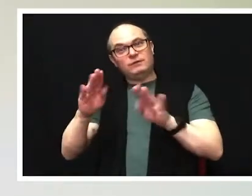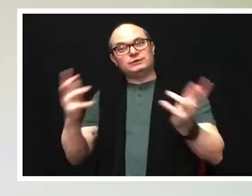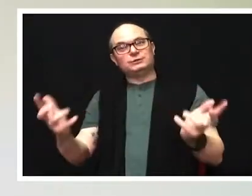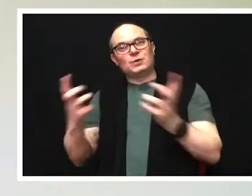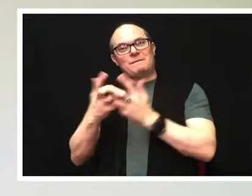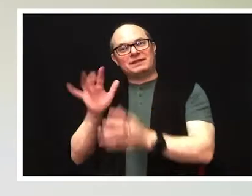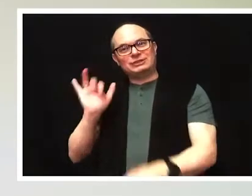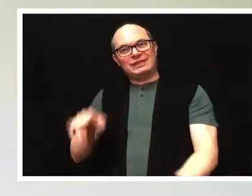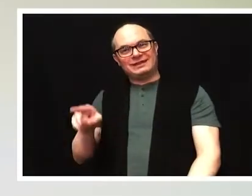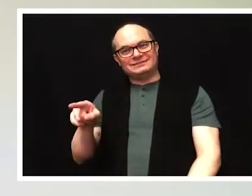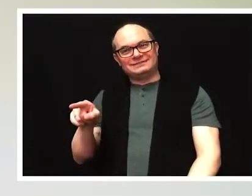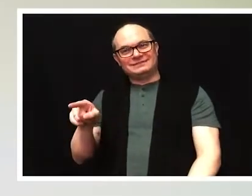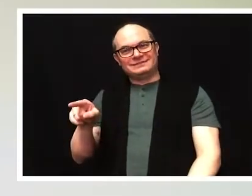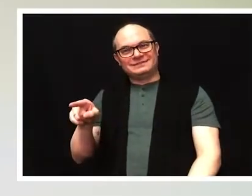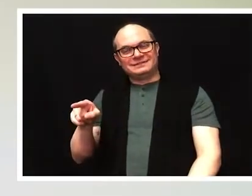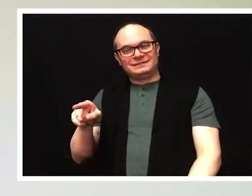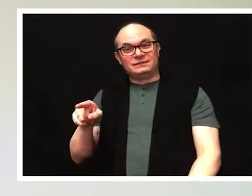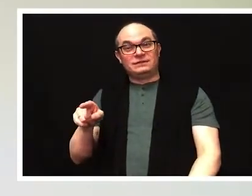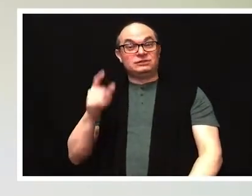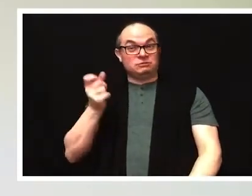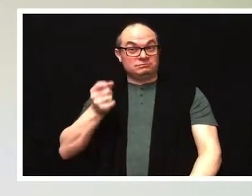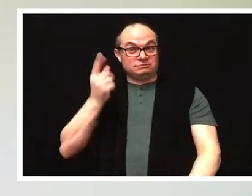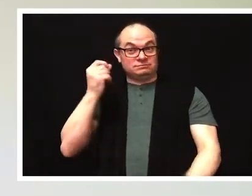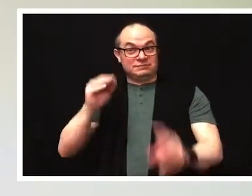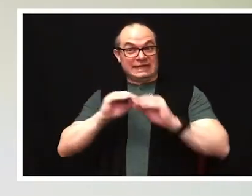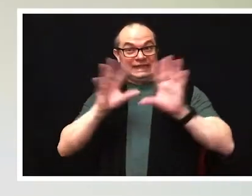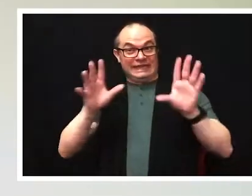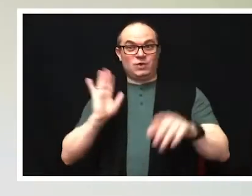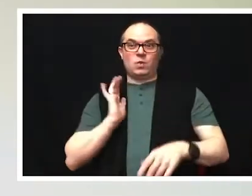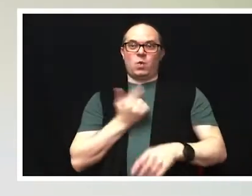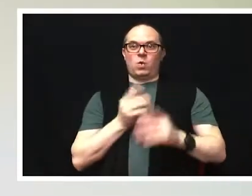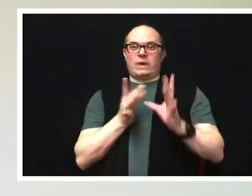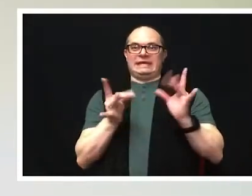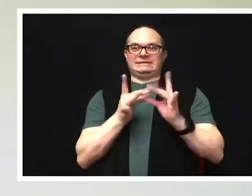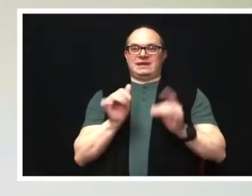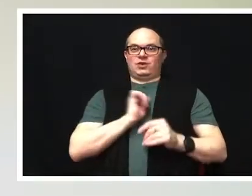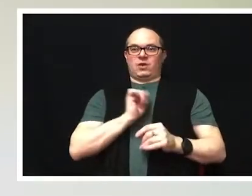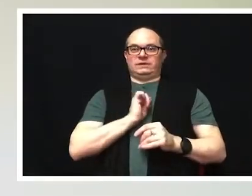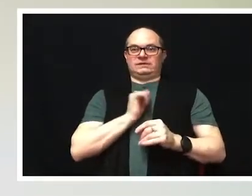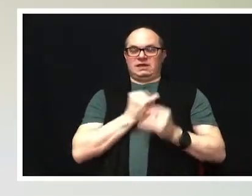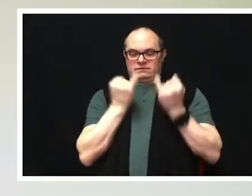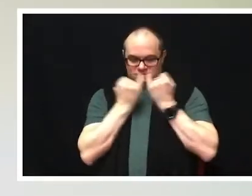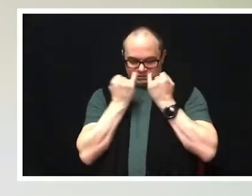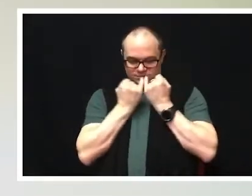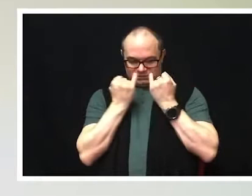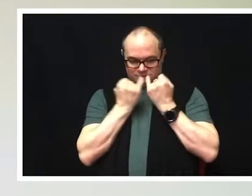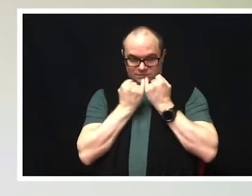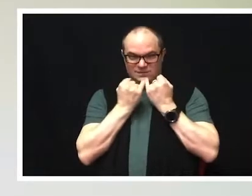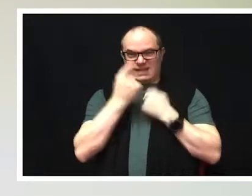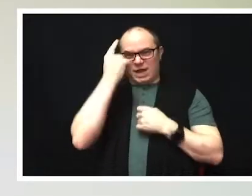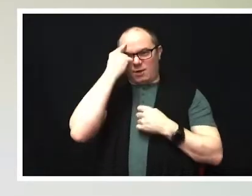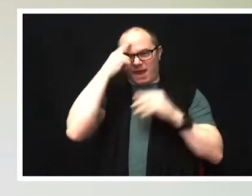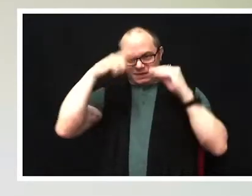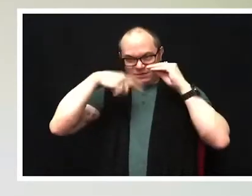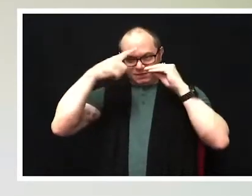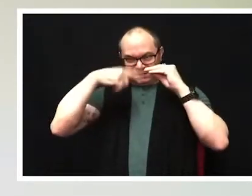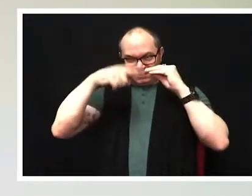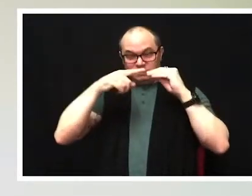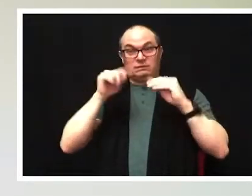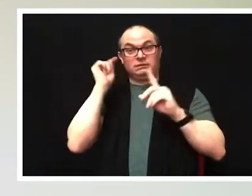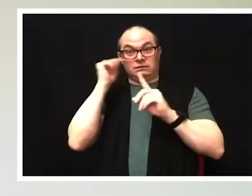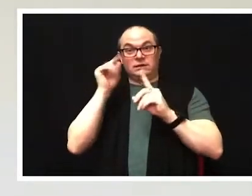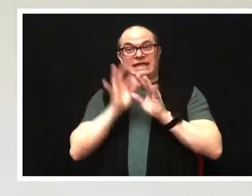will reflect that. So make no mistake, what we say to ourselves in the secrecy of our minds